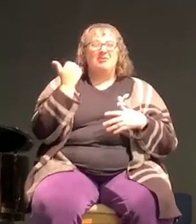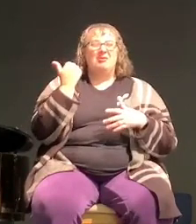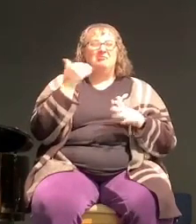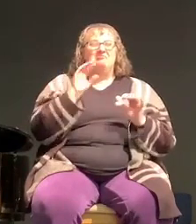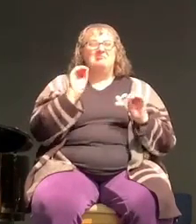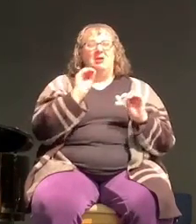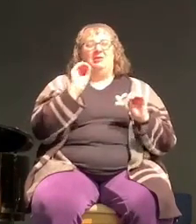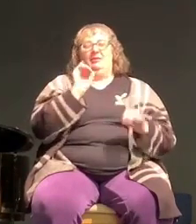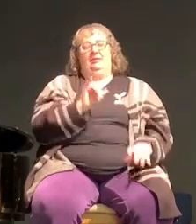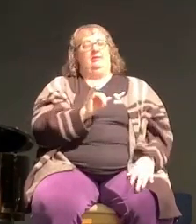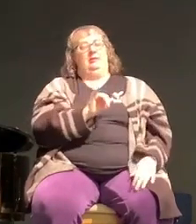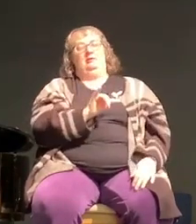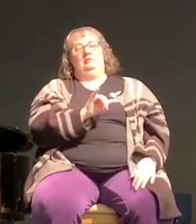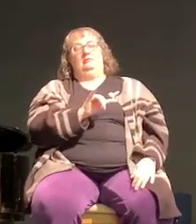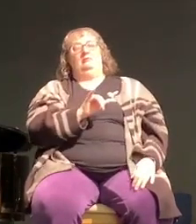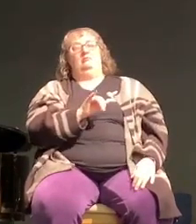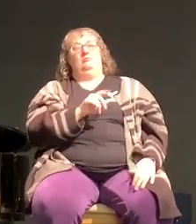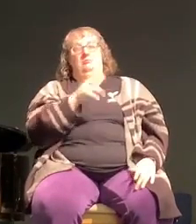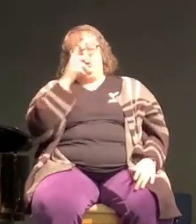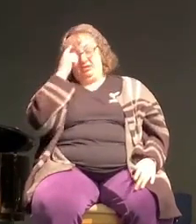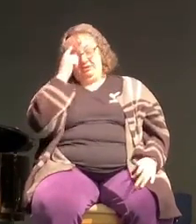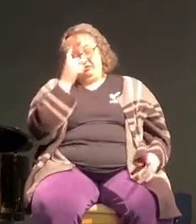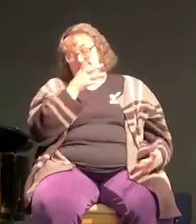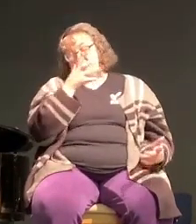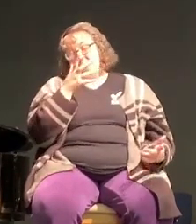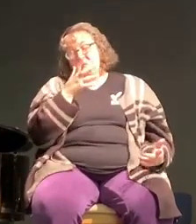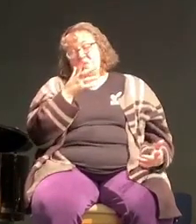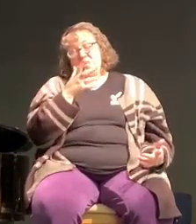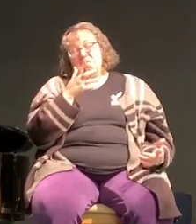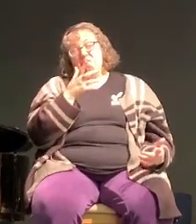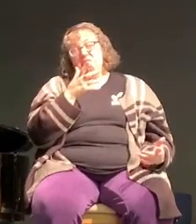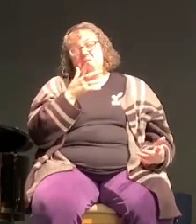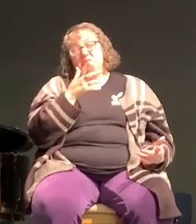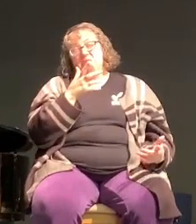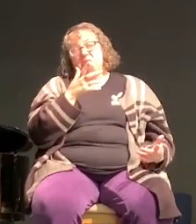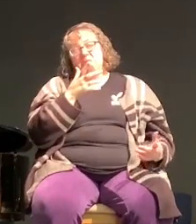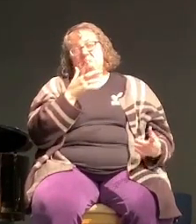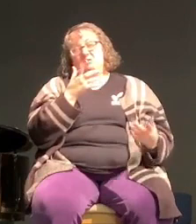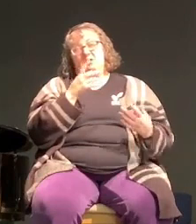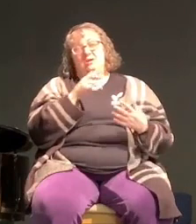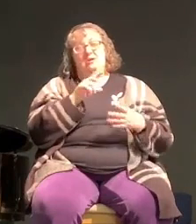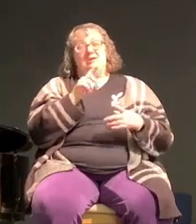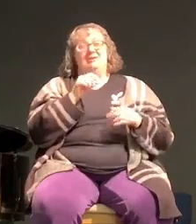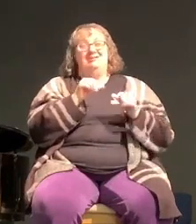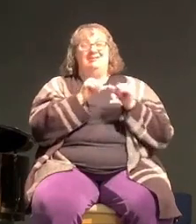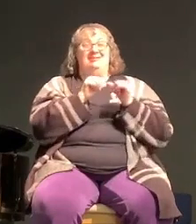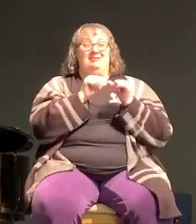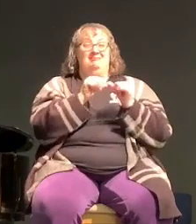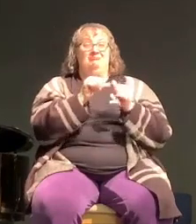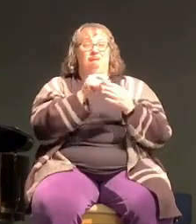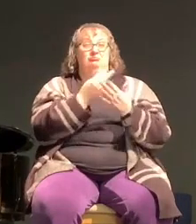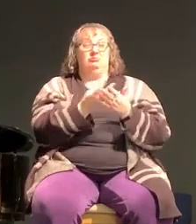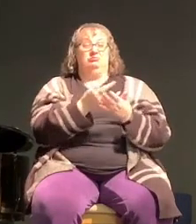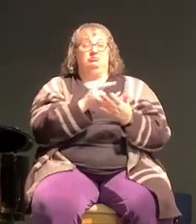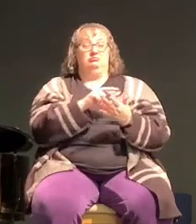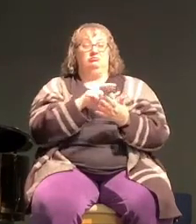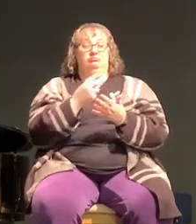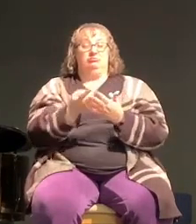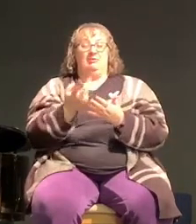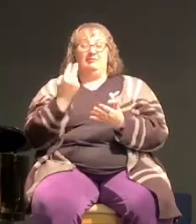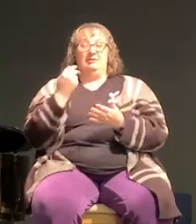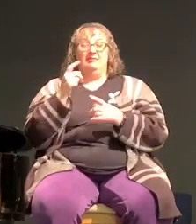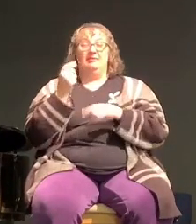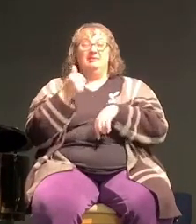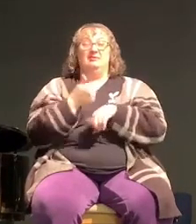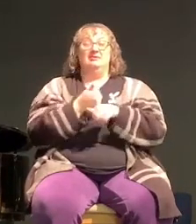nothing like this. So we didn't think much of it. But then she kept passing out. Every time she would